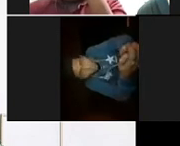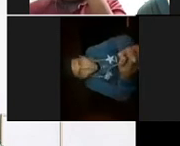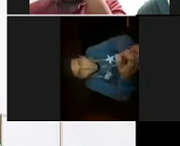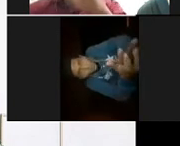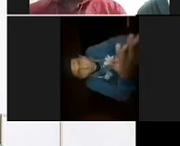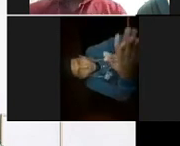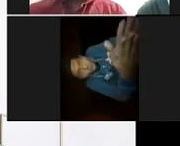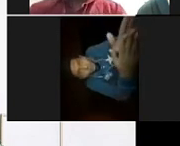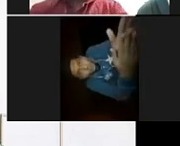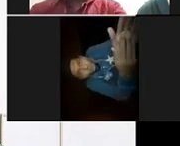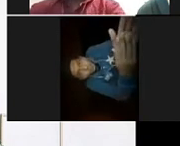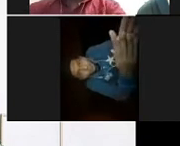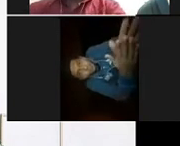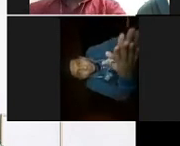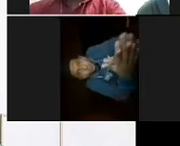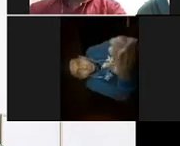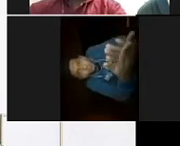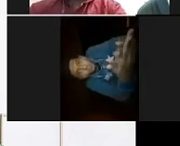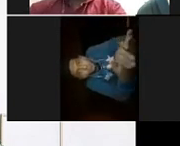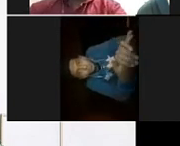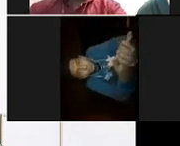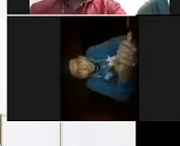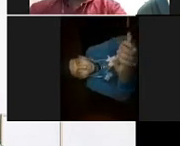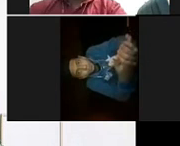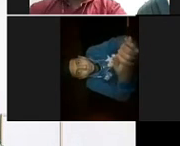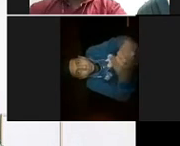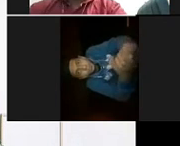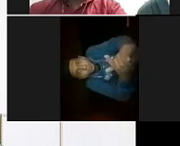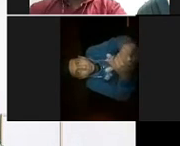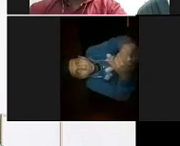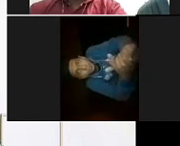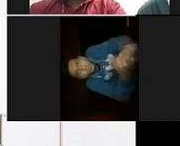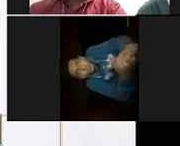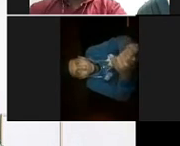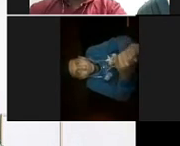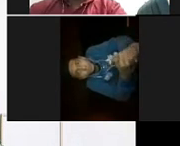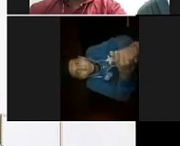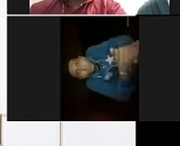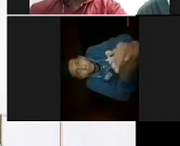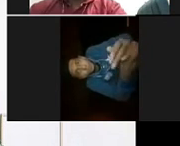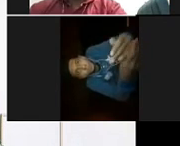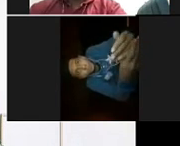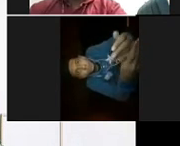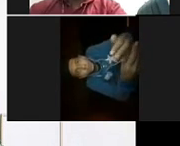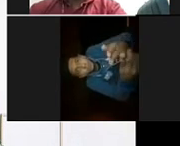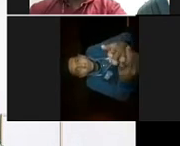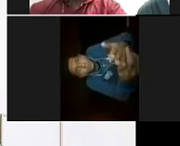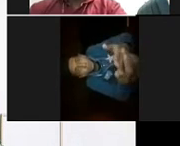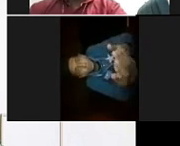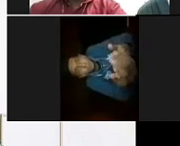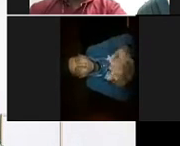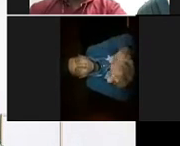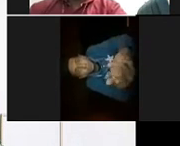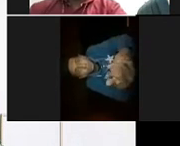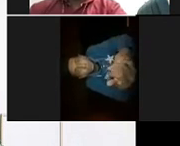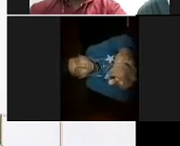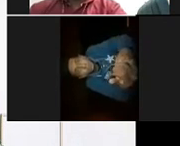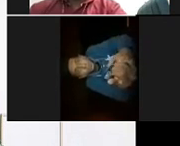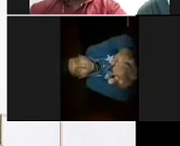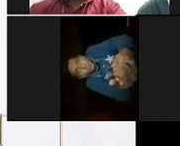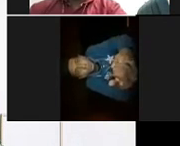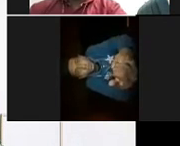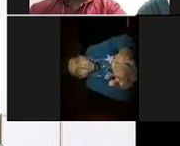So that's why these two types of agriculture play an important role in